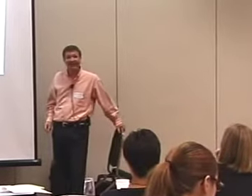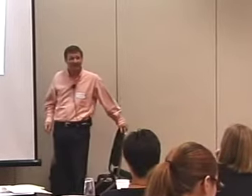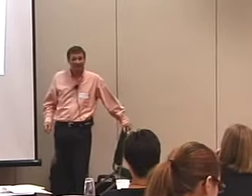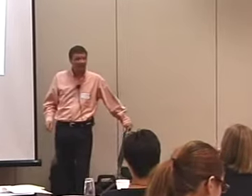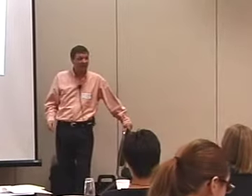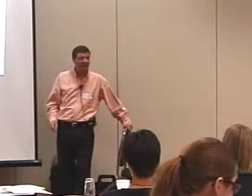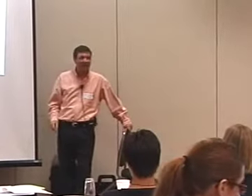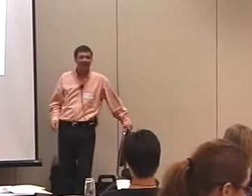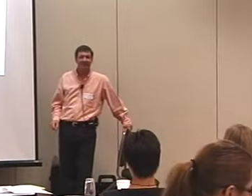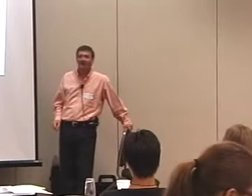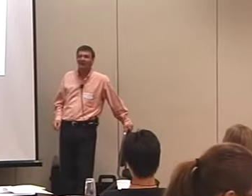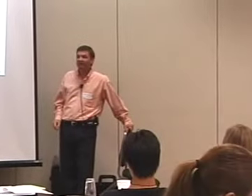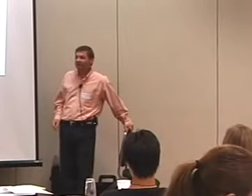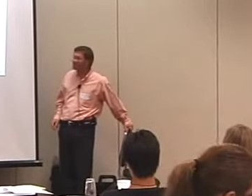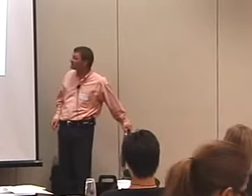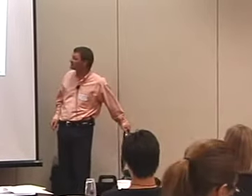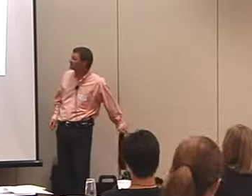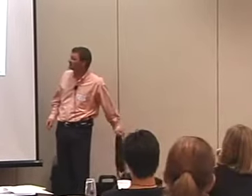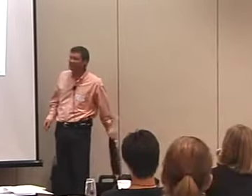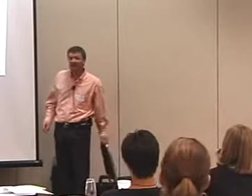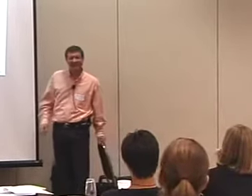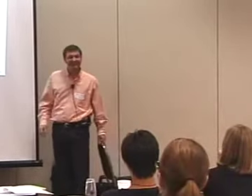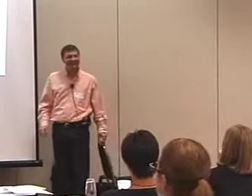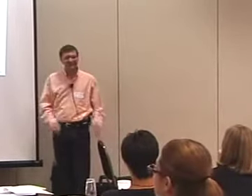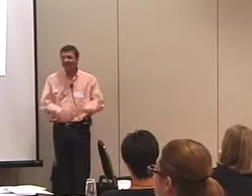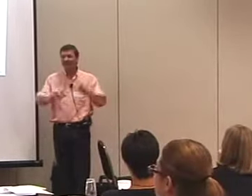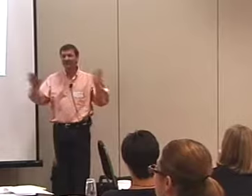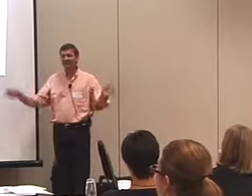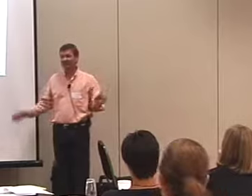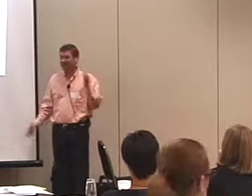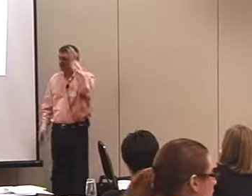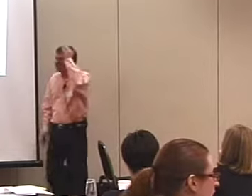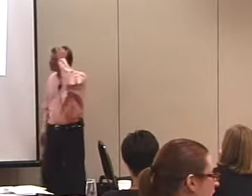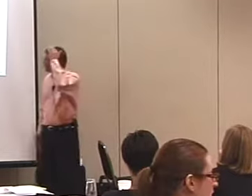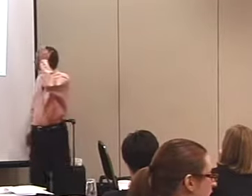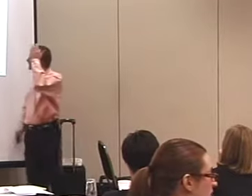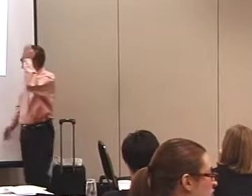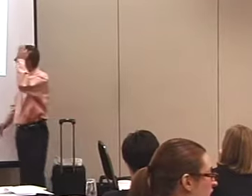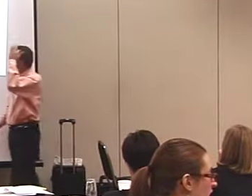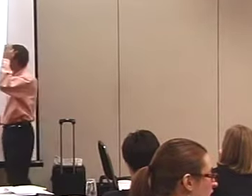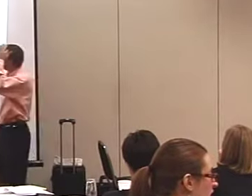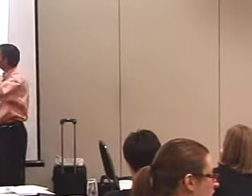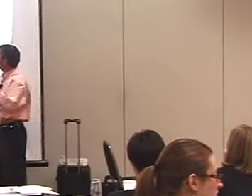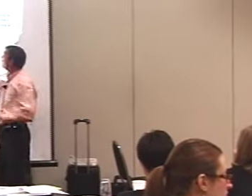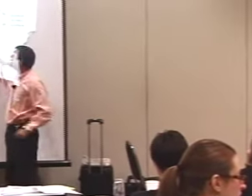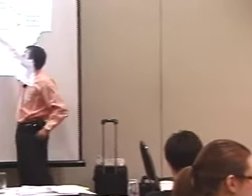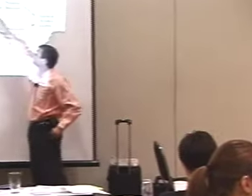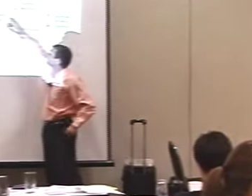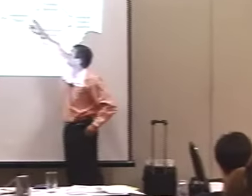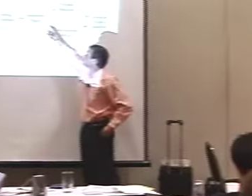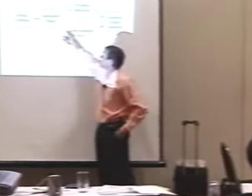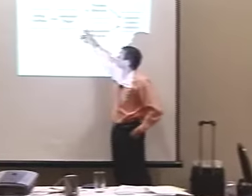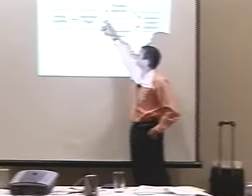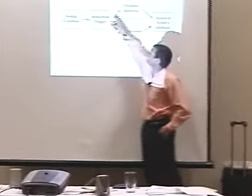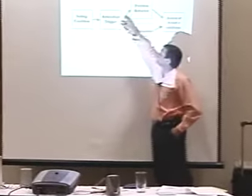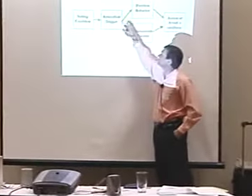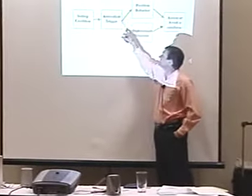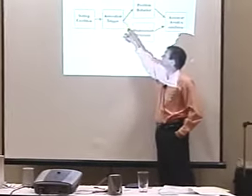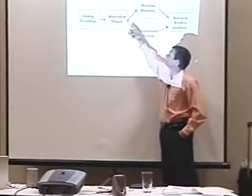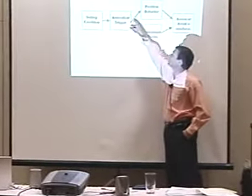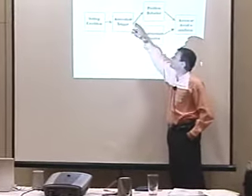take. That's all learning is. Functional assessment is simply this. We're trying to figure out what to say and